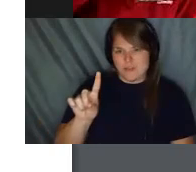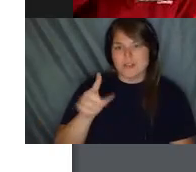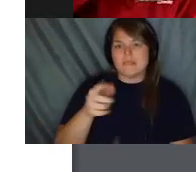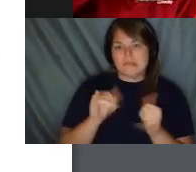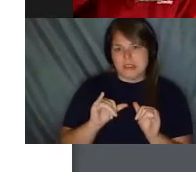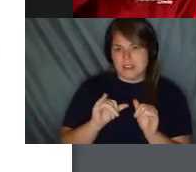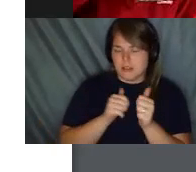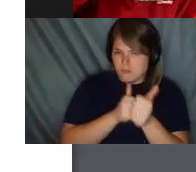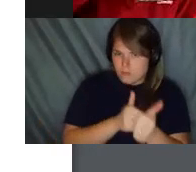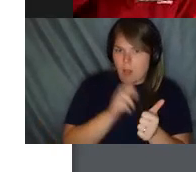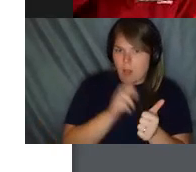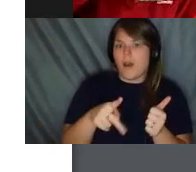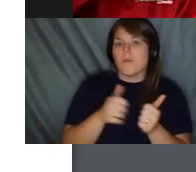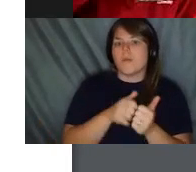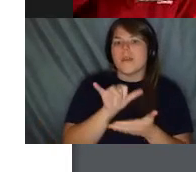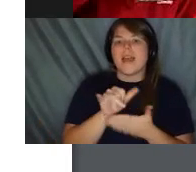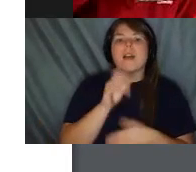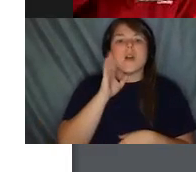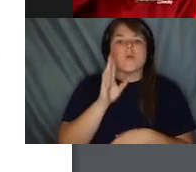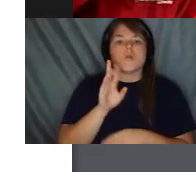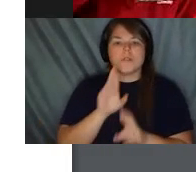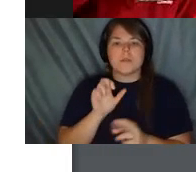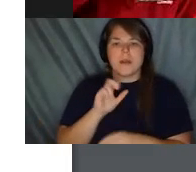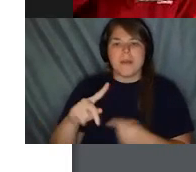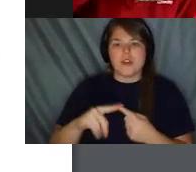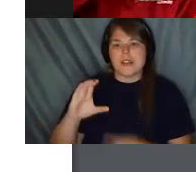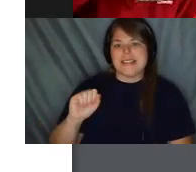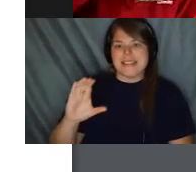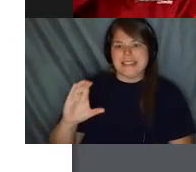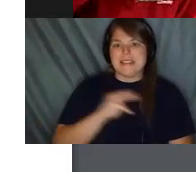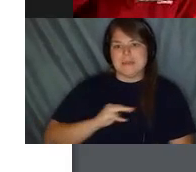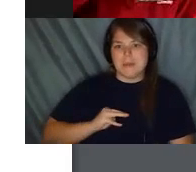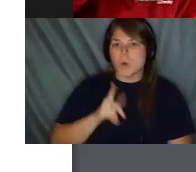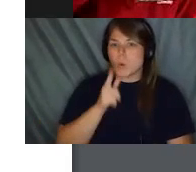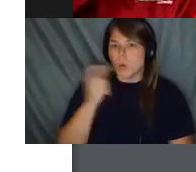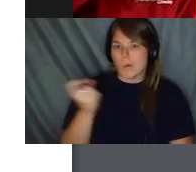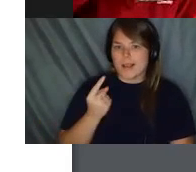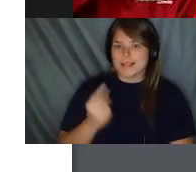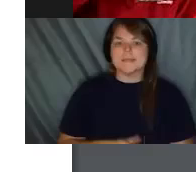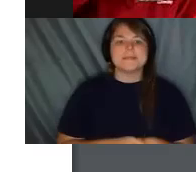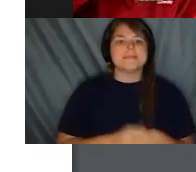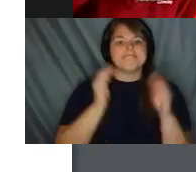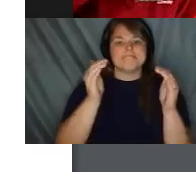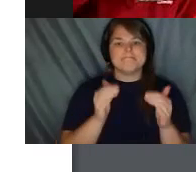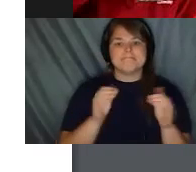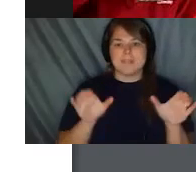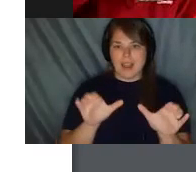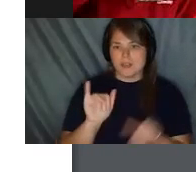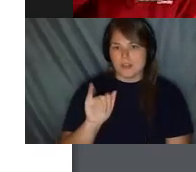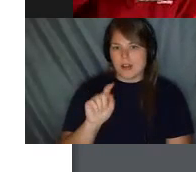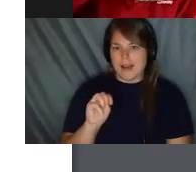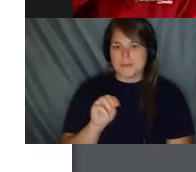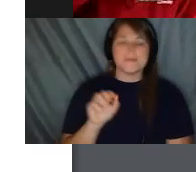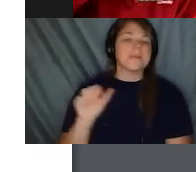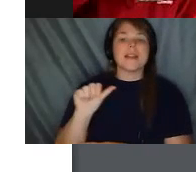we'll get a response back to the CSC member who asked this question. And moving on to the next action item, the Air District